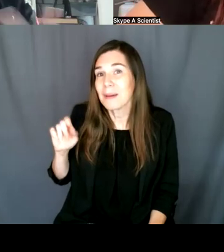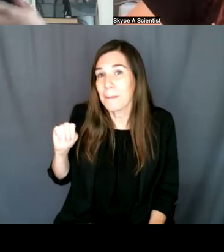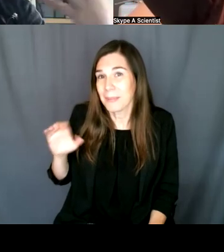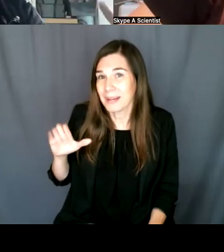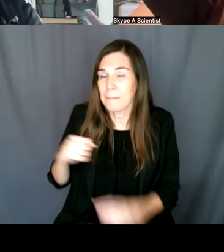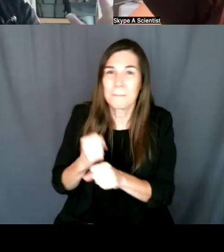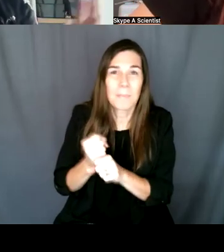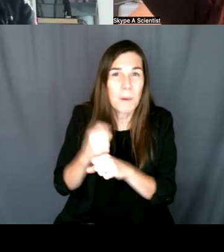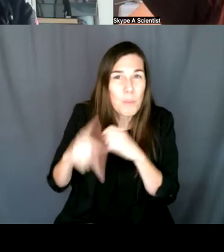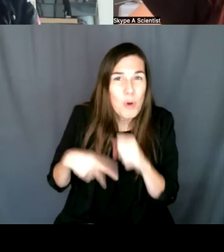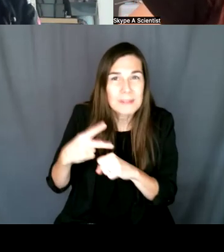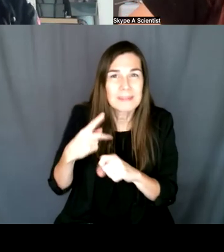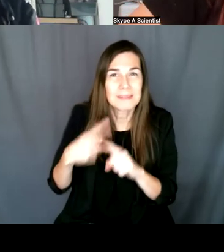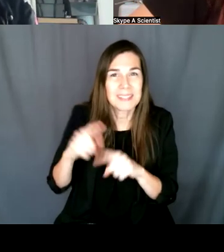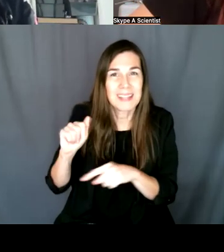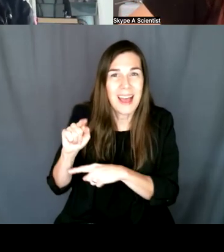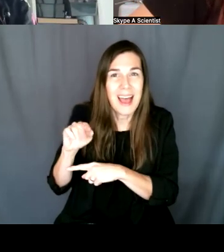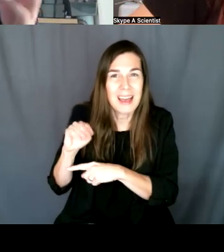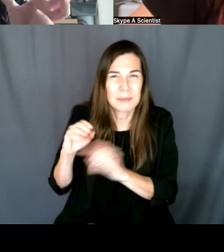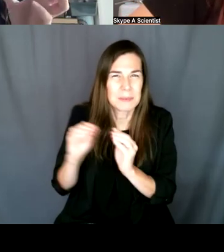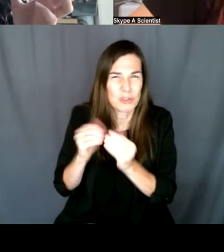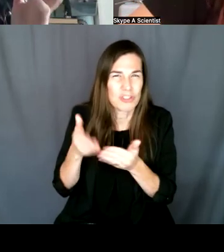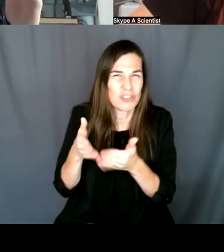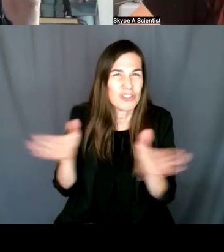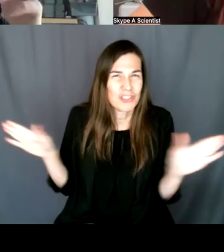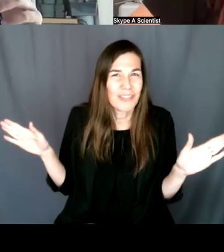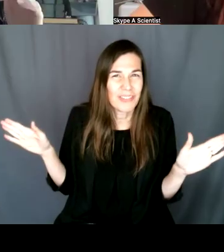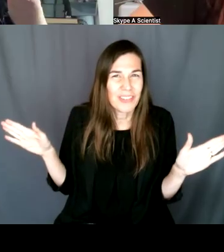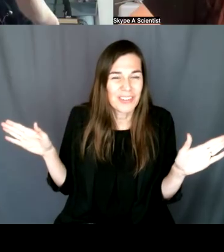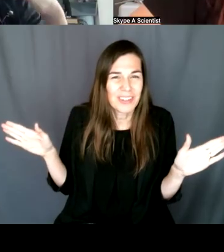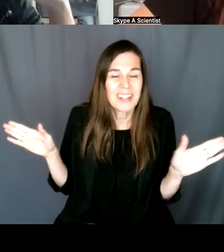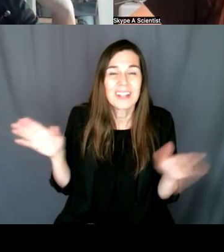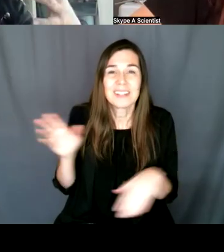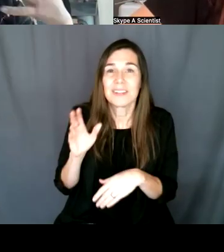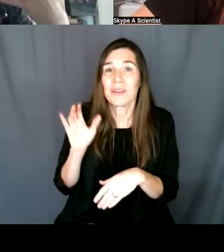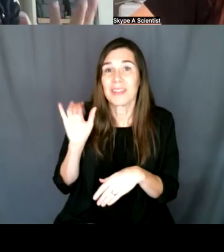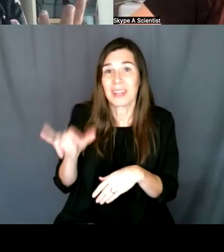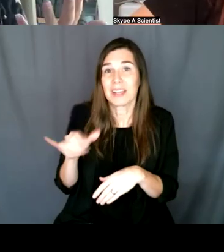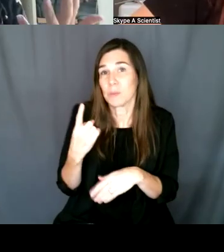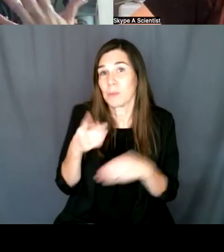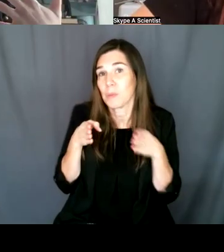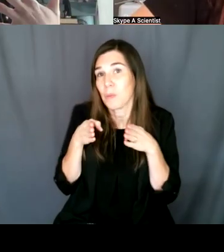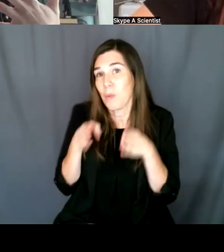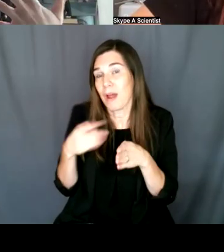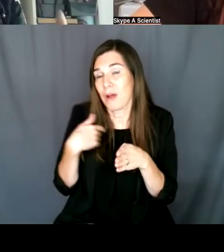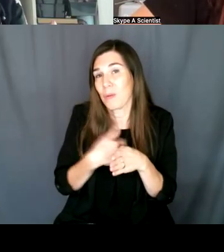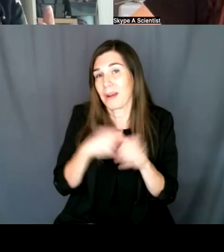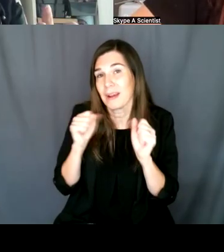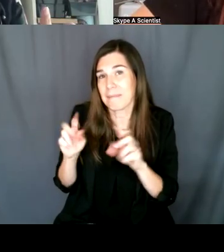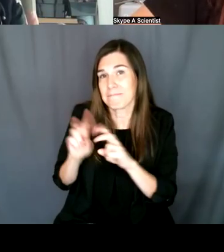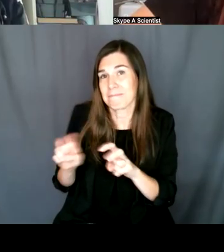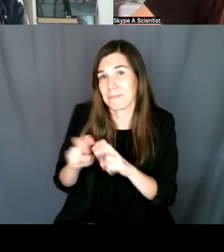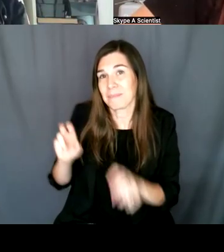up atoms more generally. So that's an indirect way of looking at